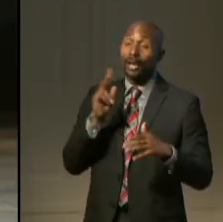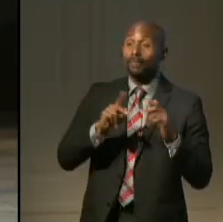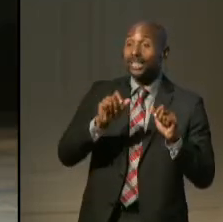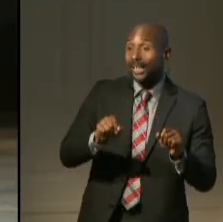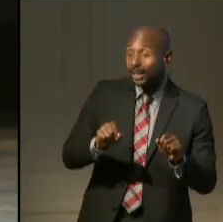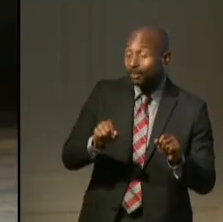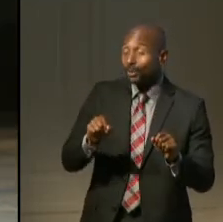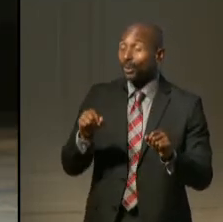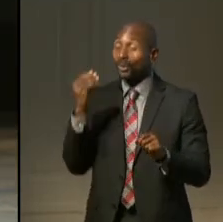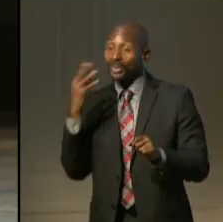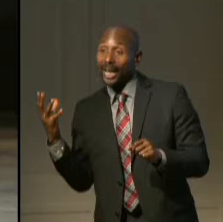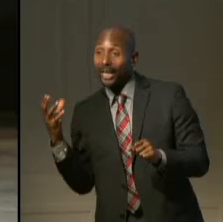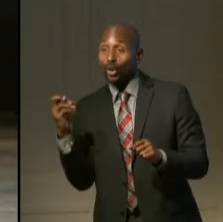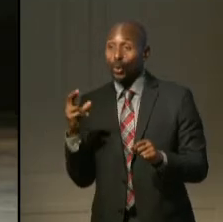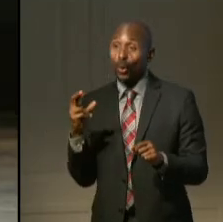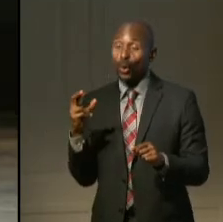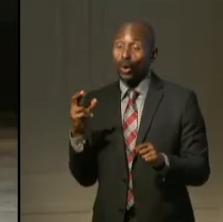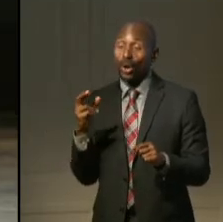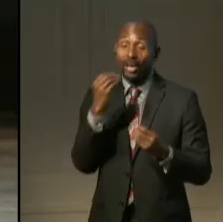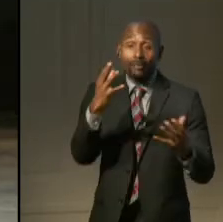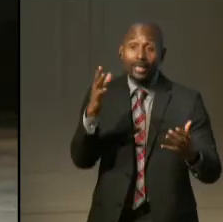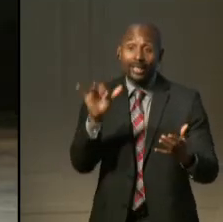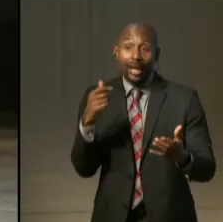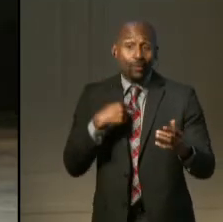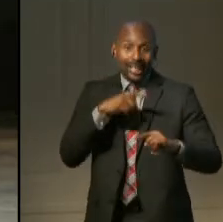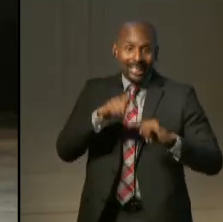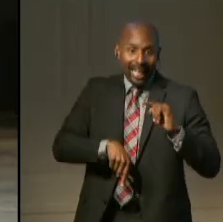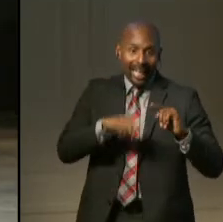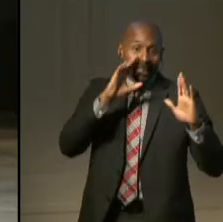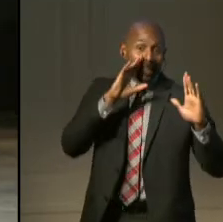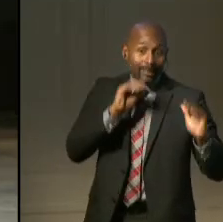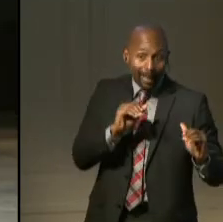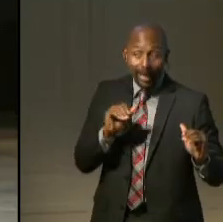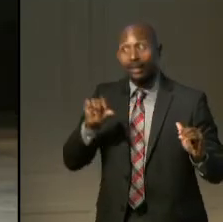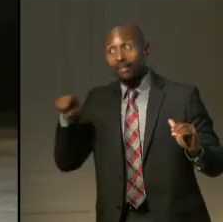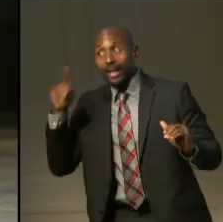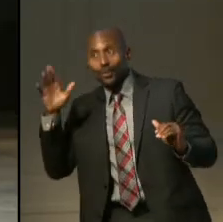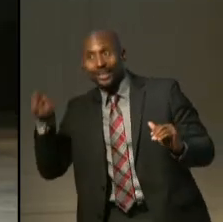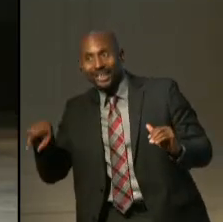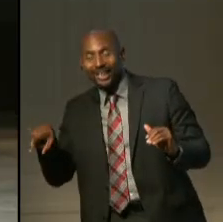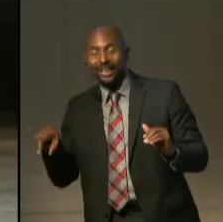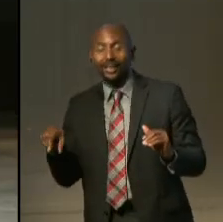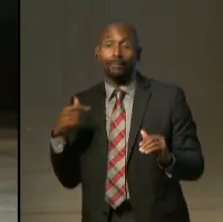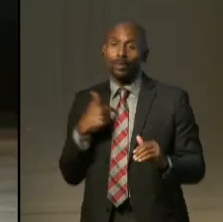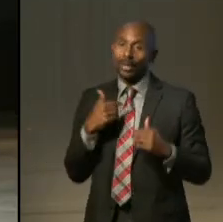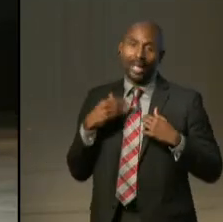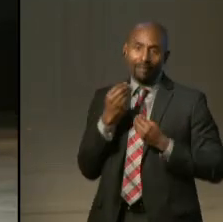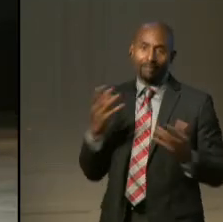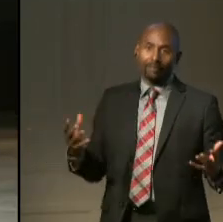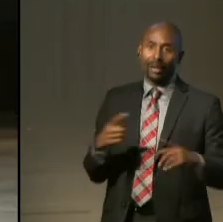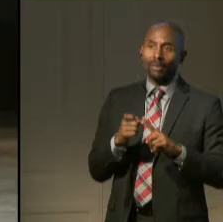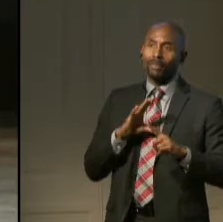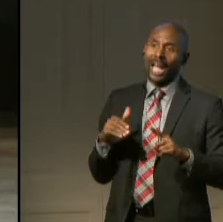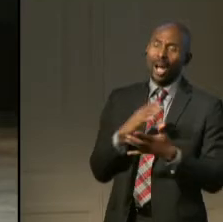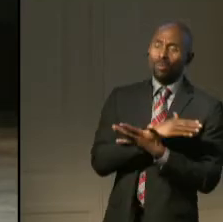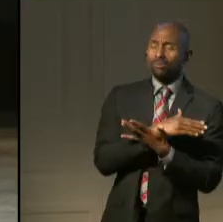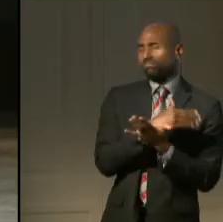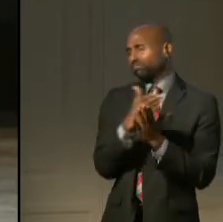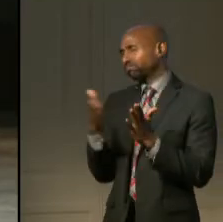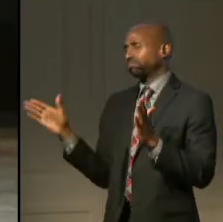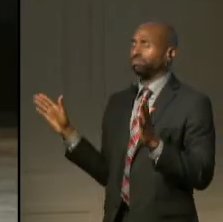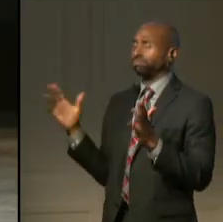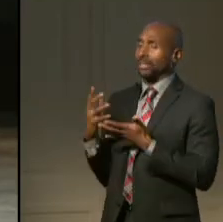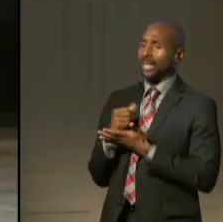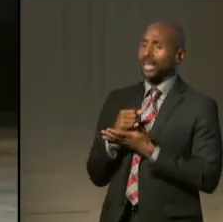predictable data that we have, or the value of the data that we have in our vast collections, is something that is going to be discovered